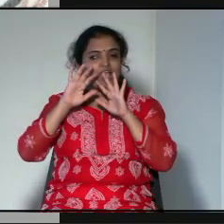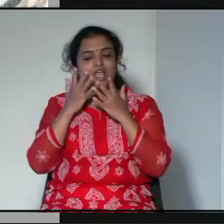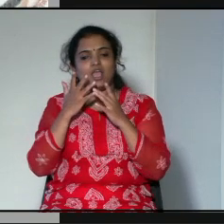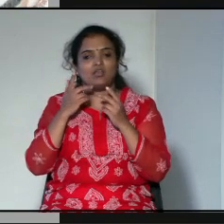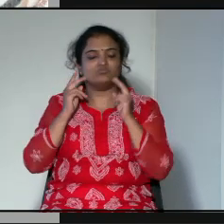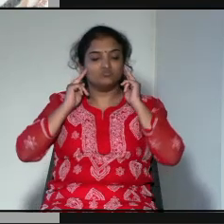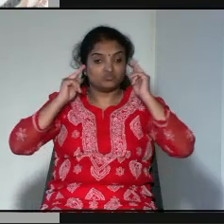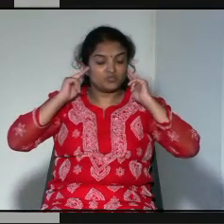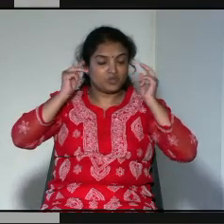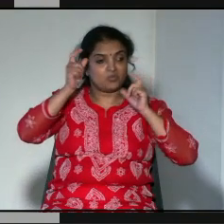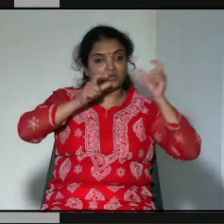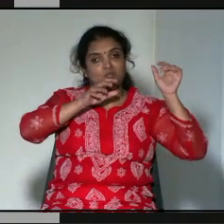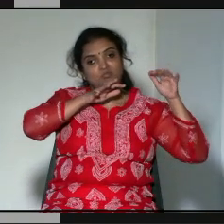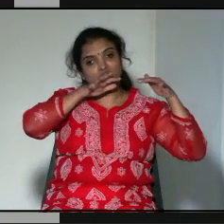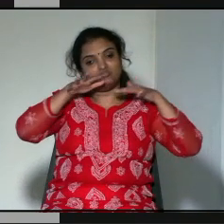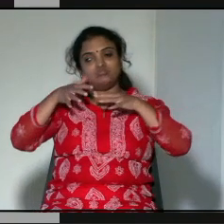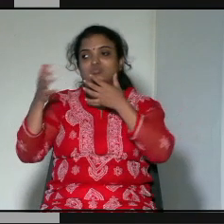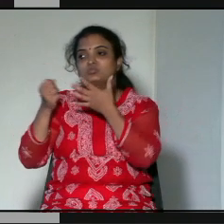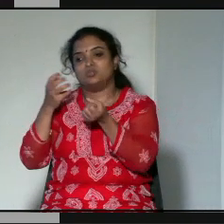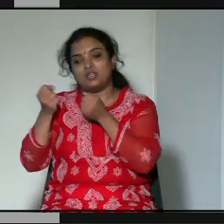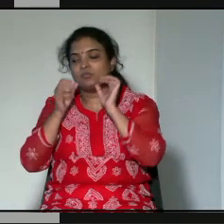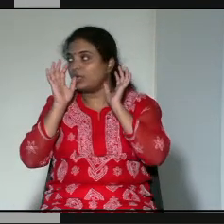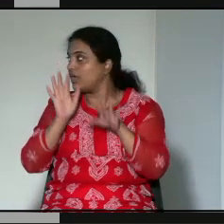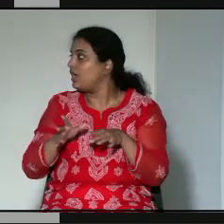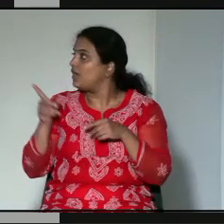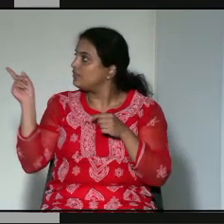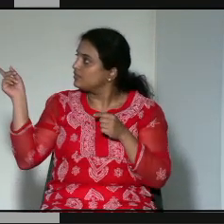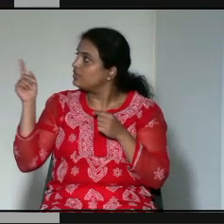In Arun Ganguly's photographs